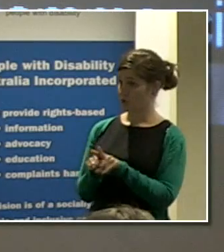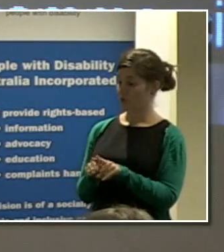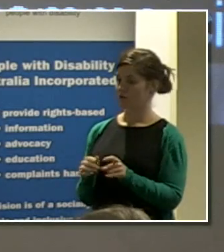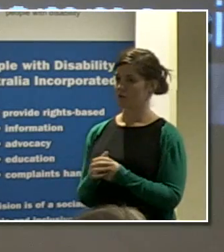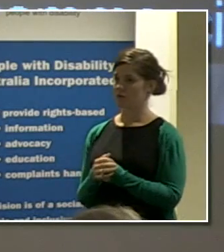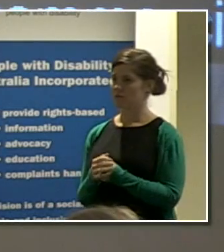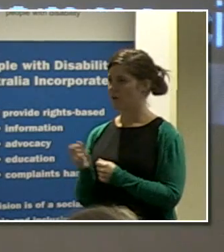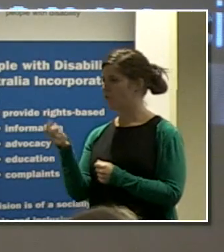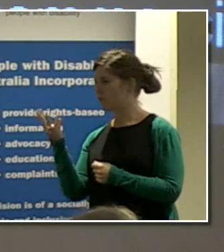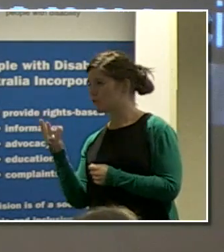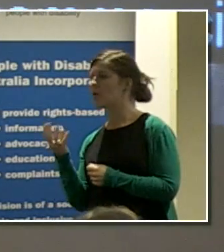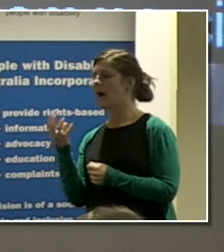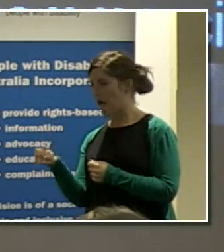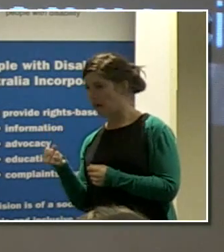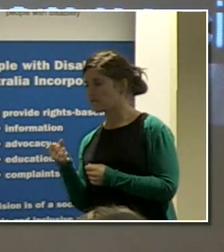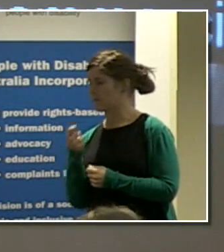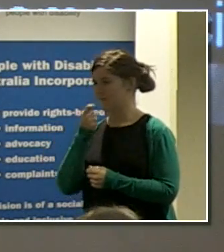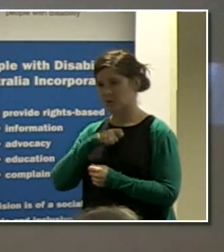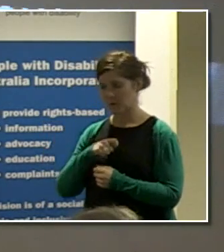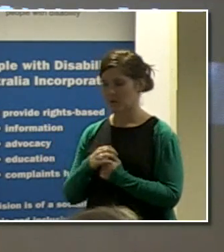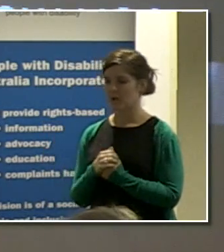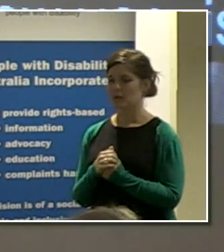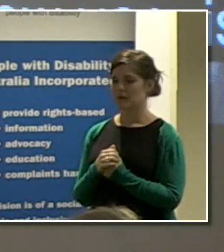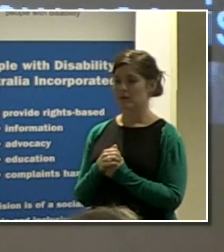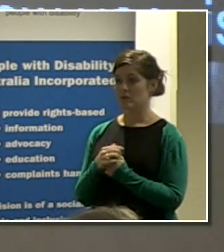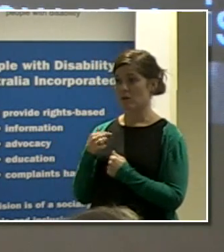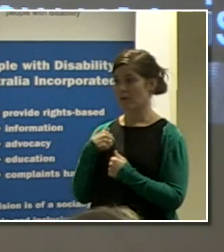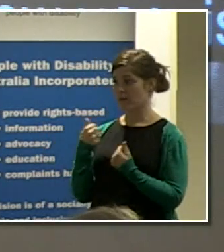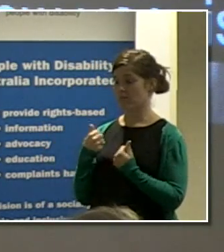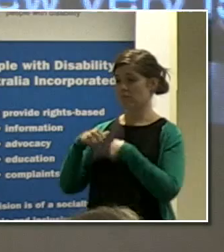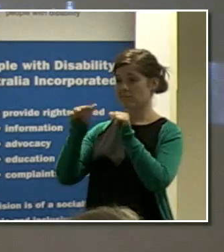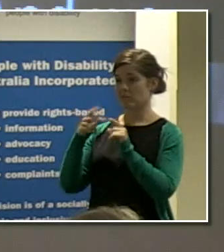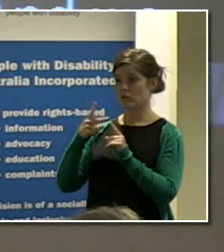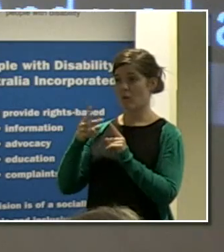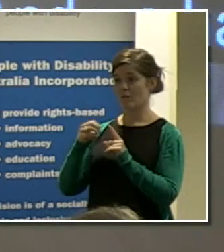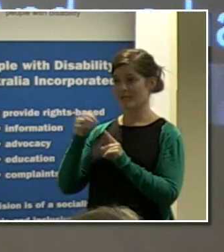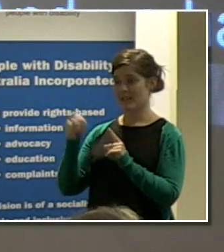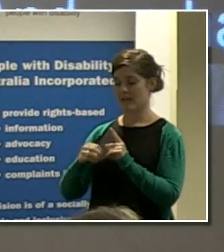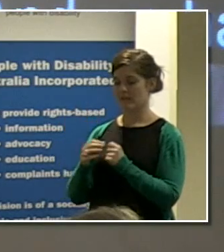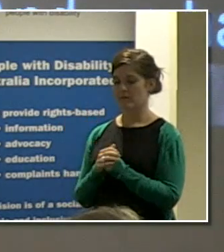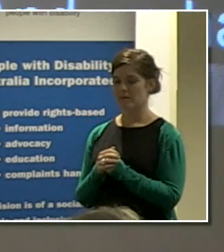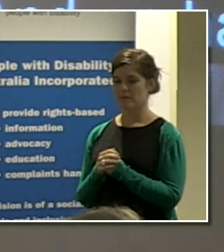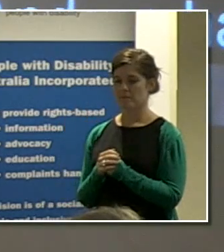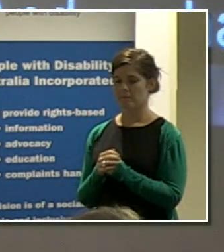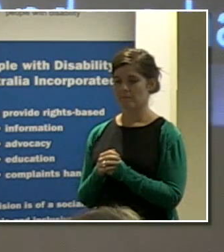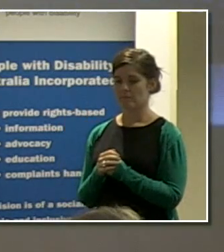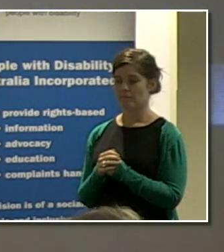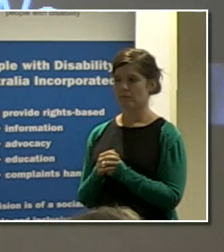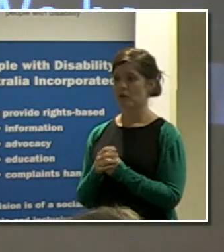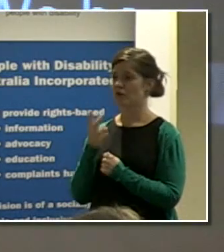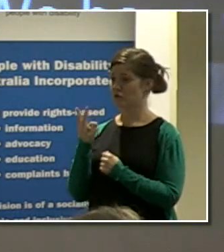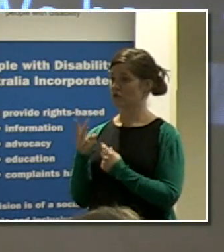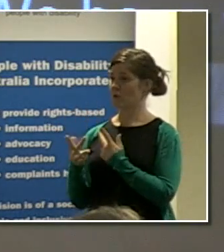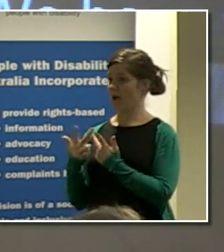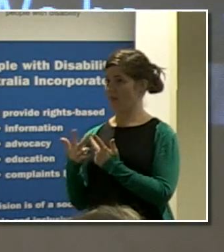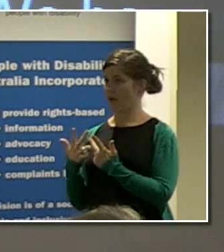very isolated exceptions, and we've hit that early. We have two other measures which are